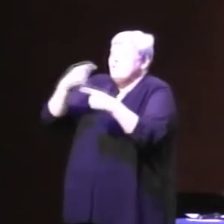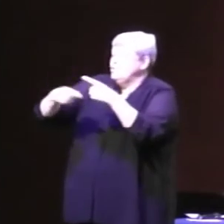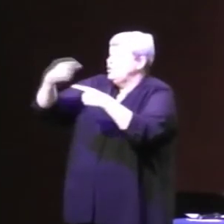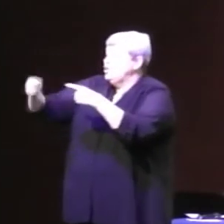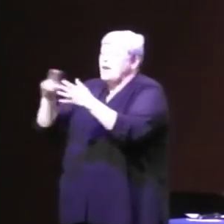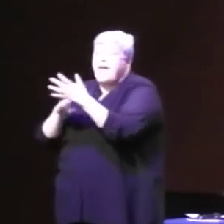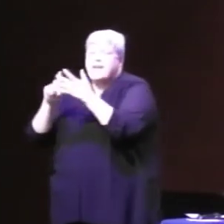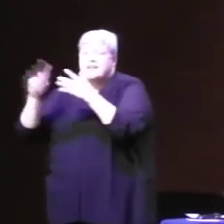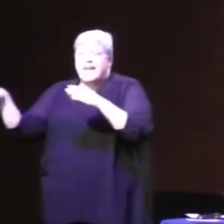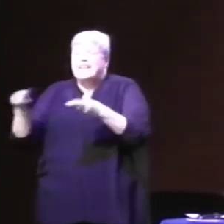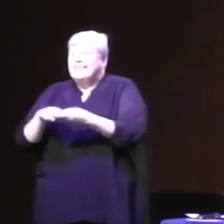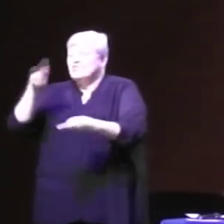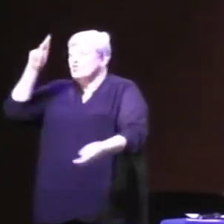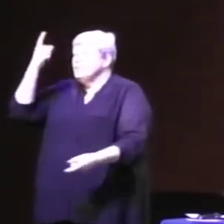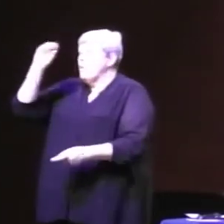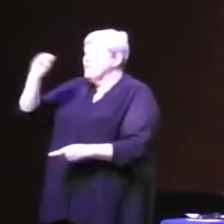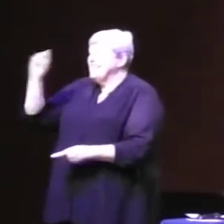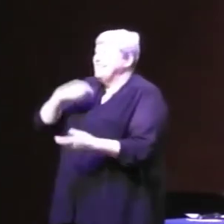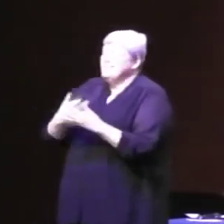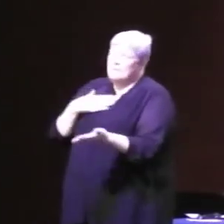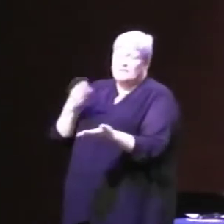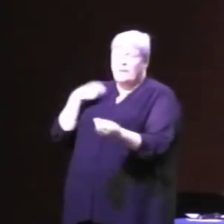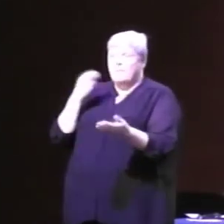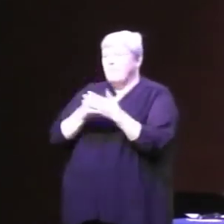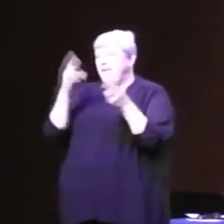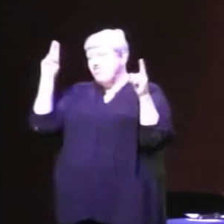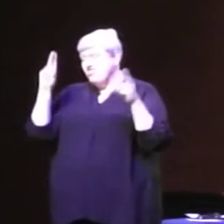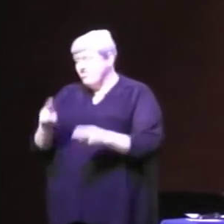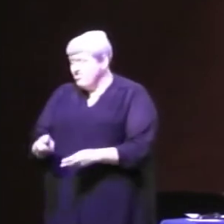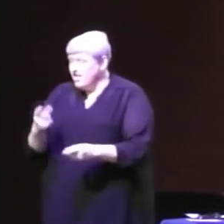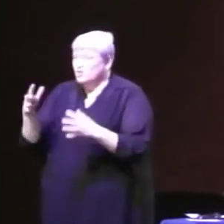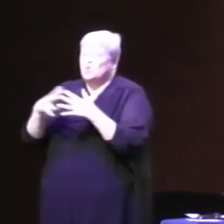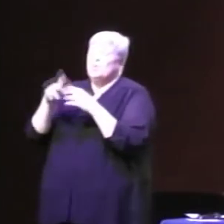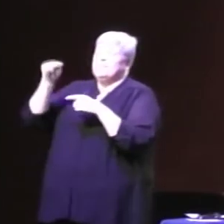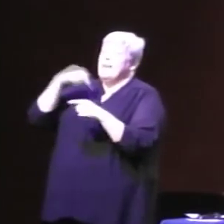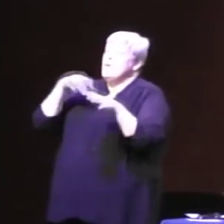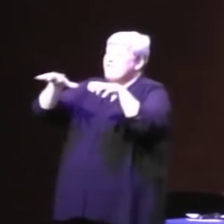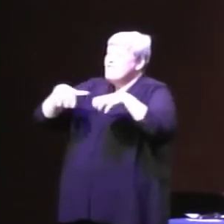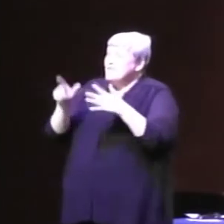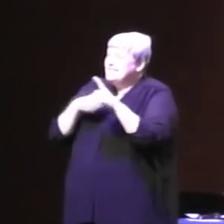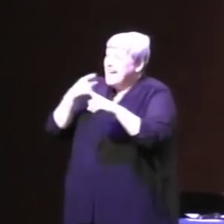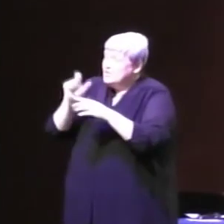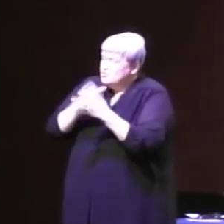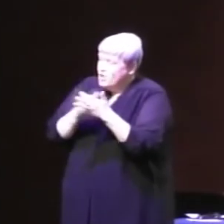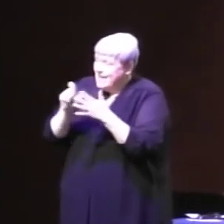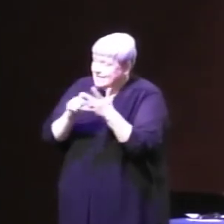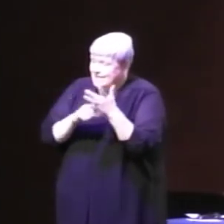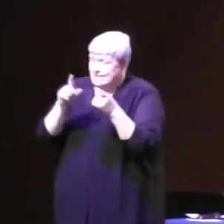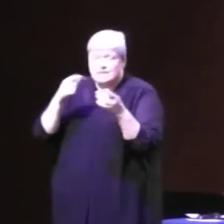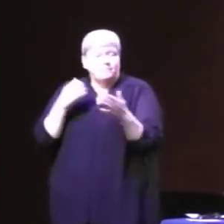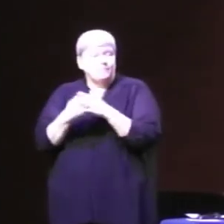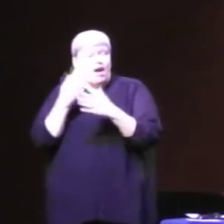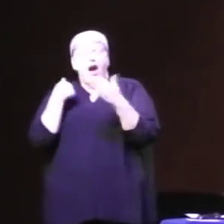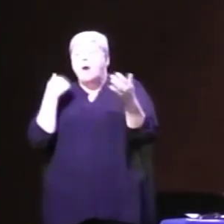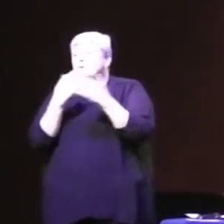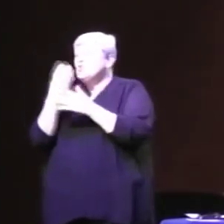insurance contribution increases of 1% hitting pay packets in 2 weeks' time, and a freeze now in tax credits, which up to 40% of PCS members have